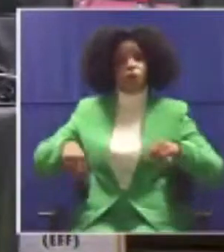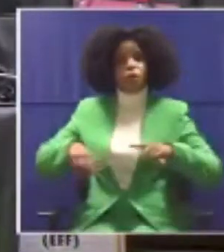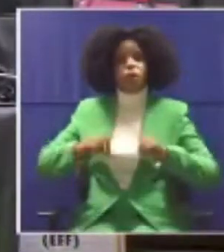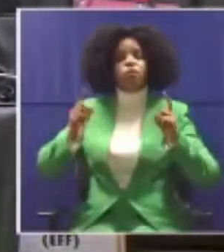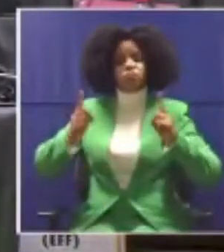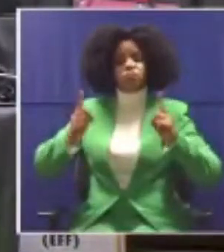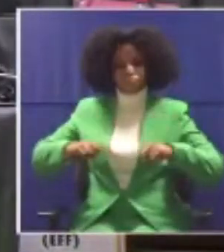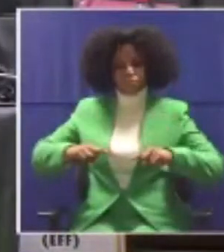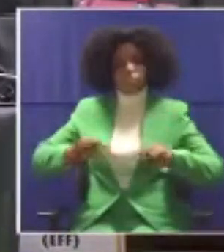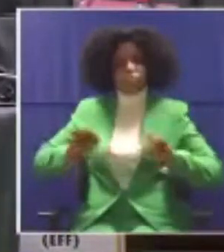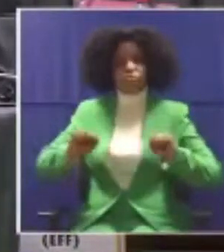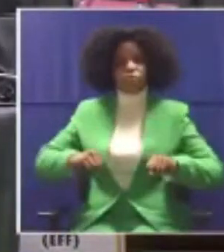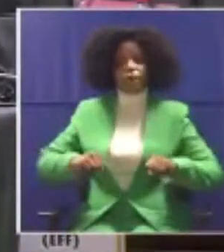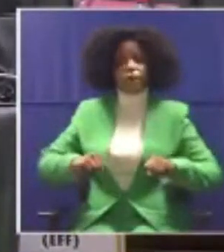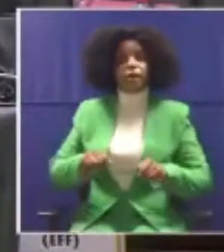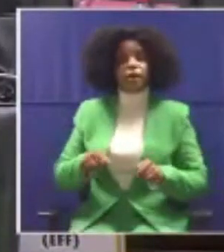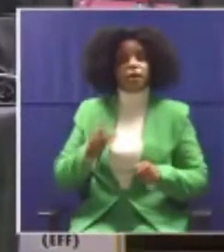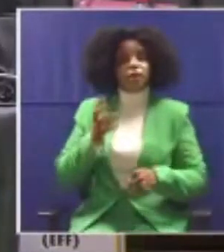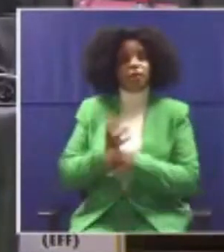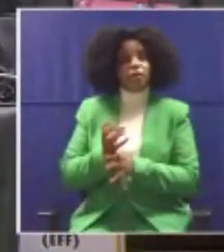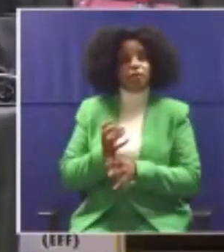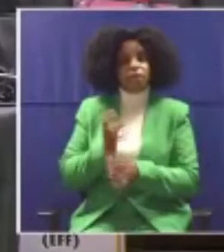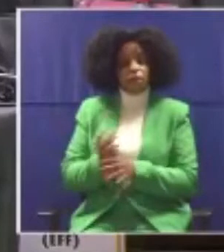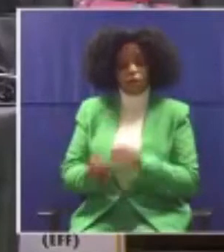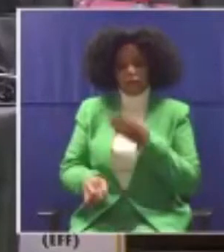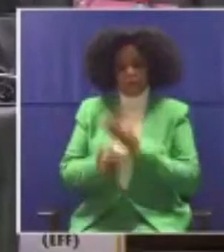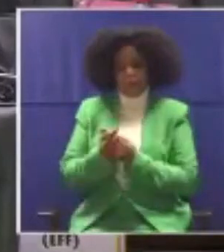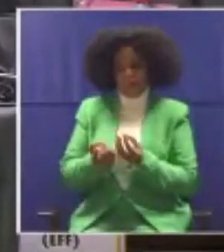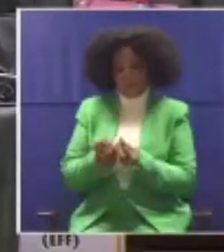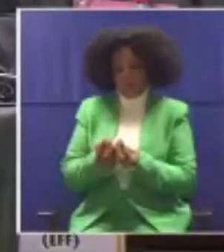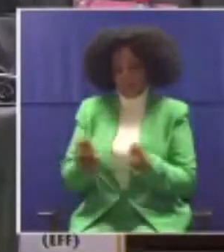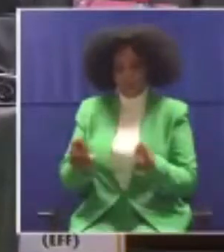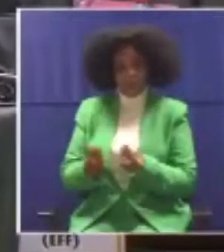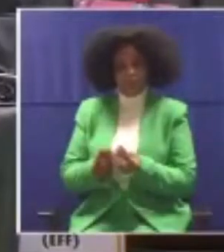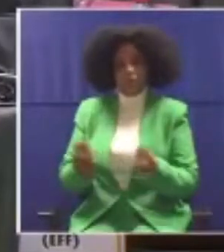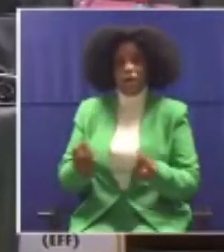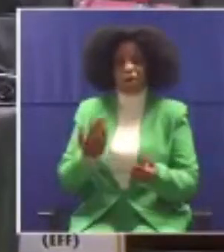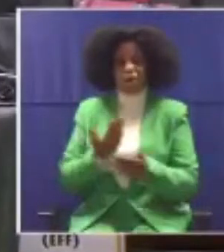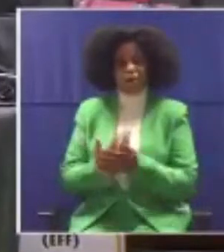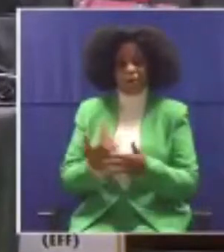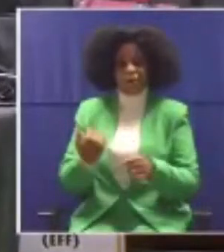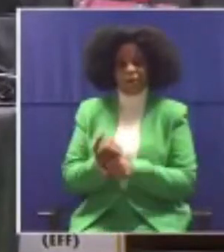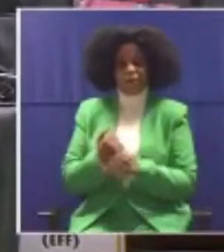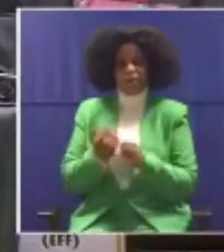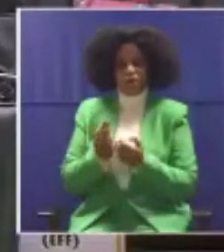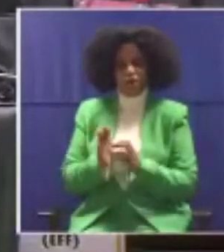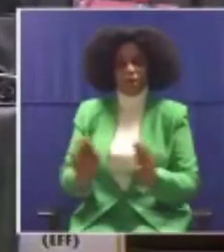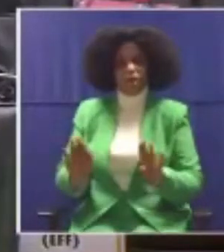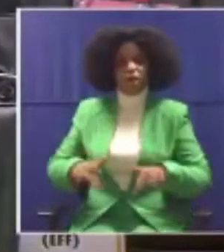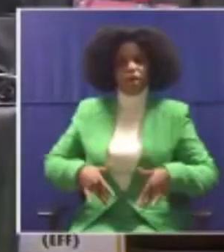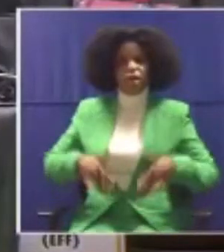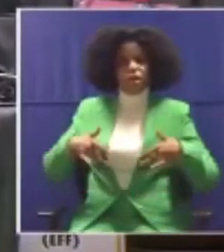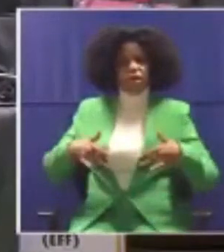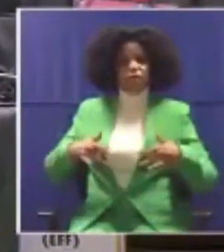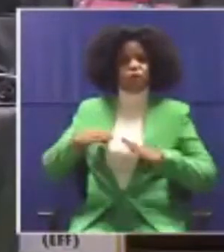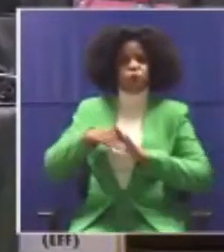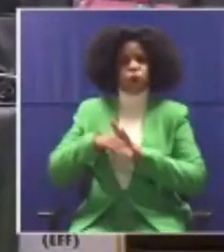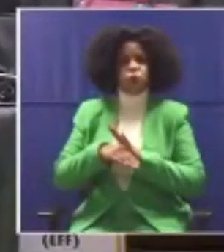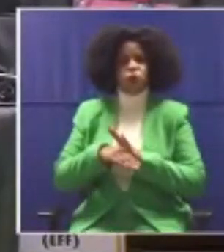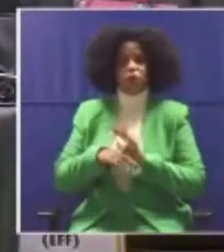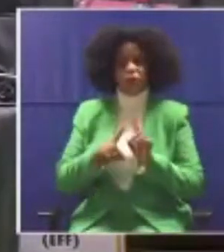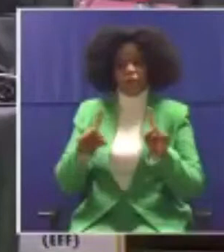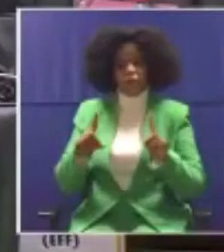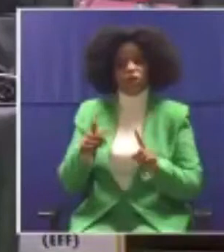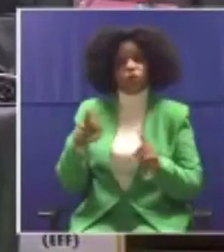that they represent to children can be dilapidating. You said in your response that stronger families can build